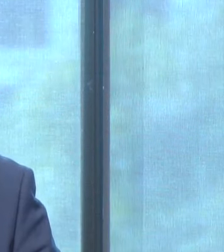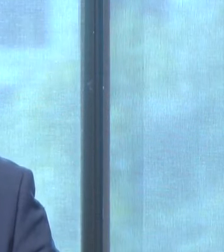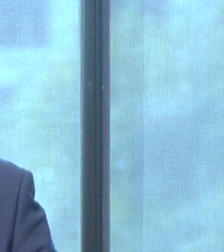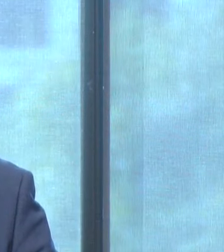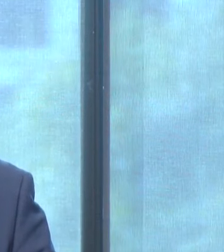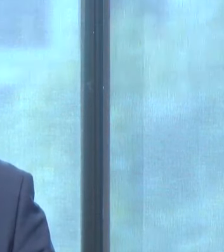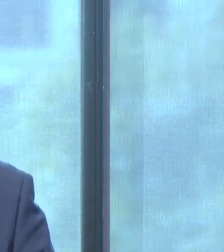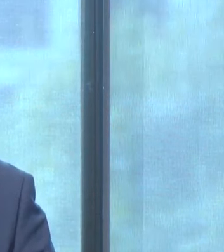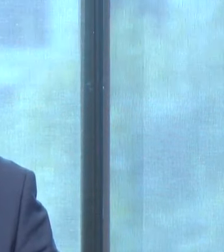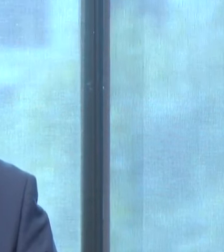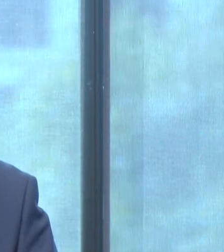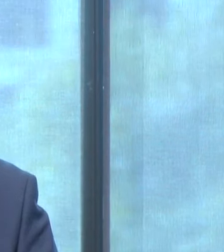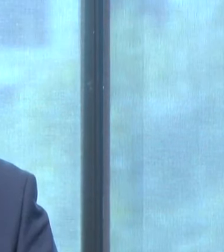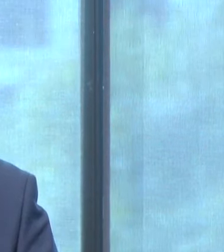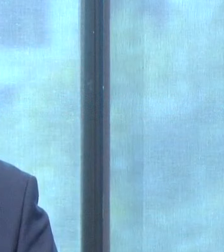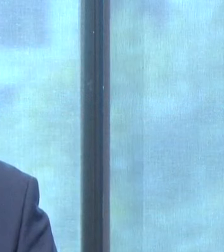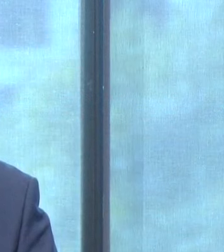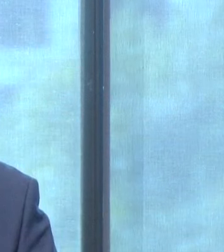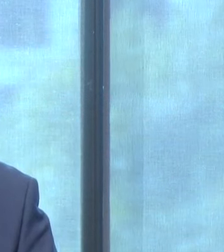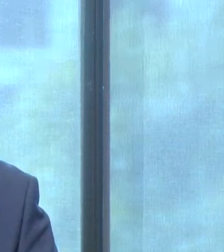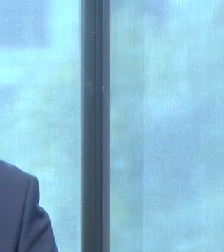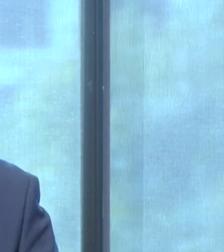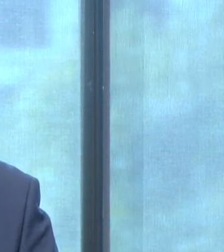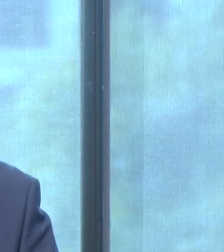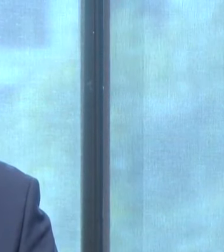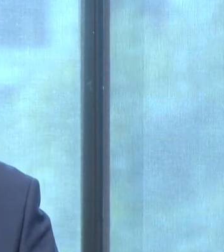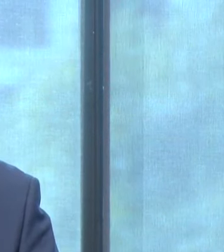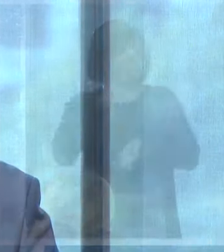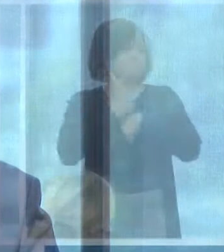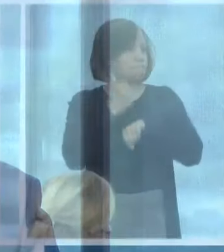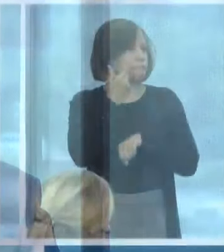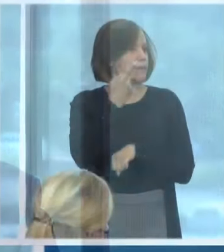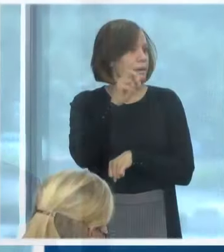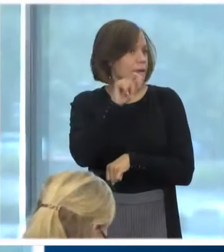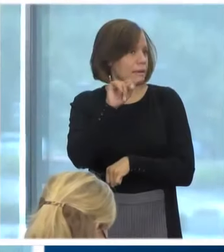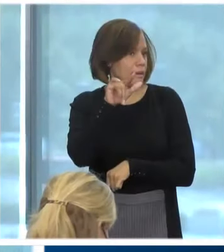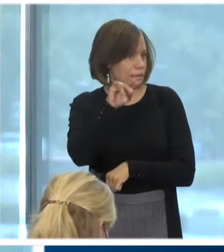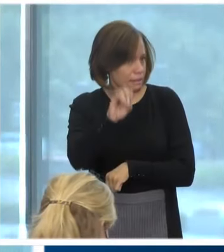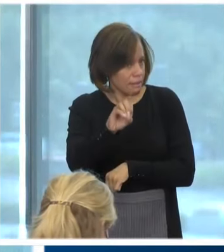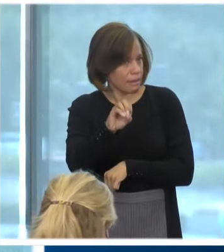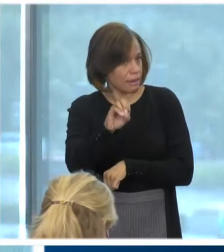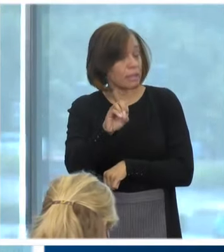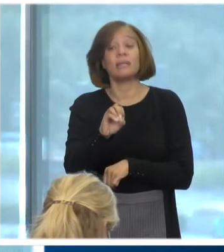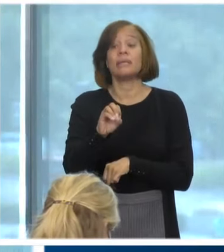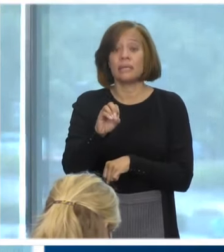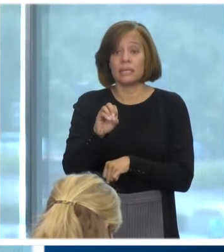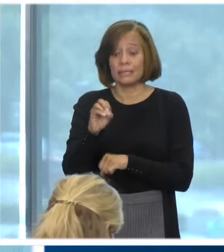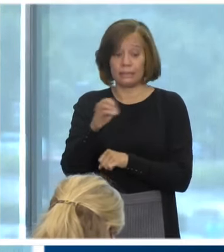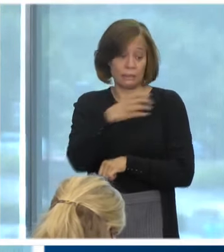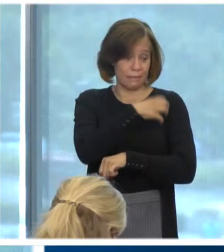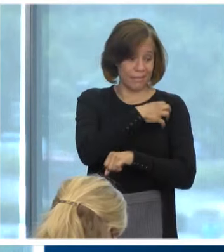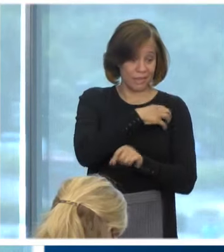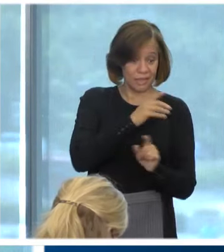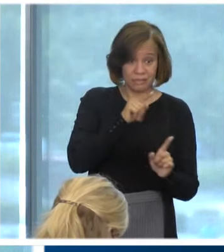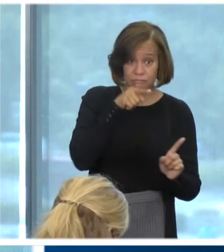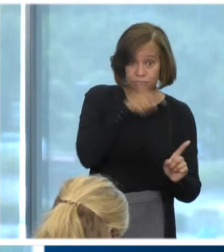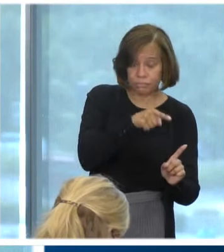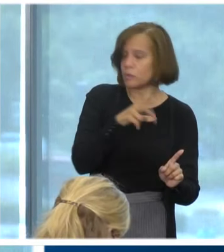because of that, I set up a hotline to take complaints outside the police chain of command and to have